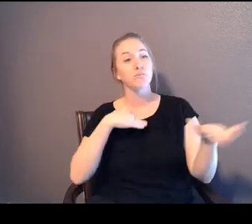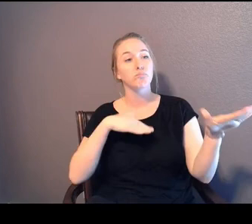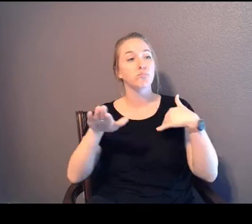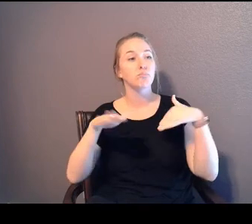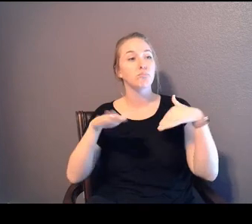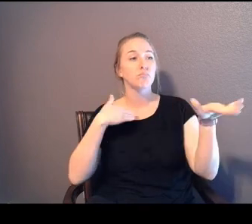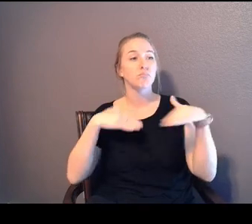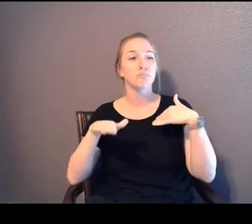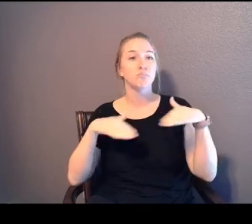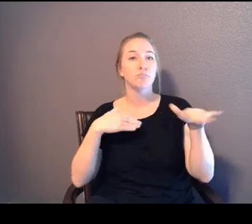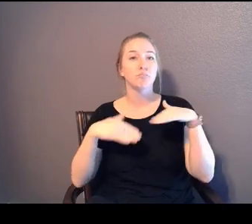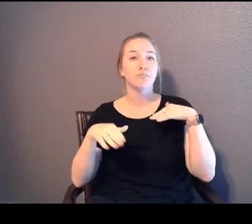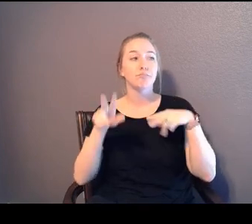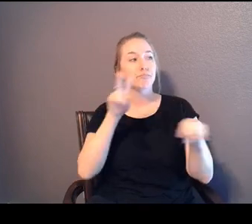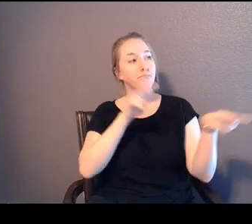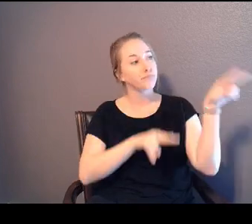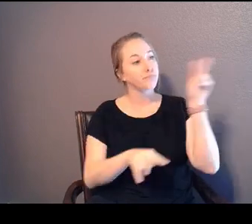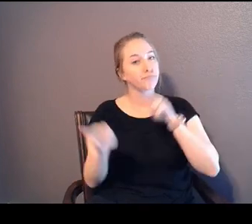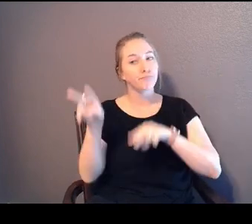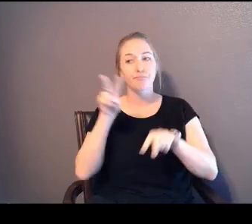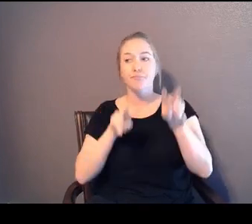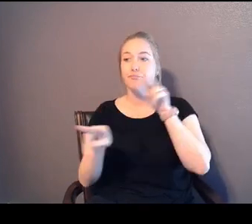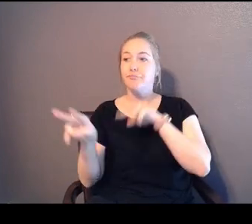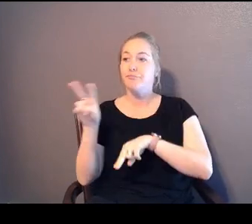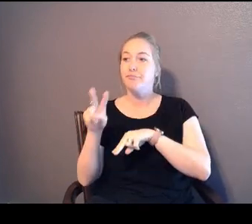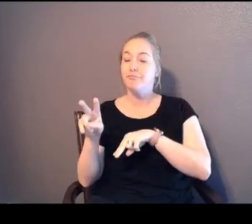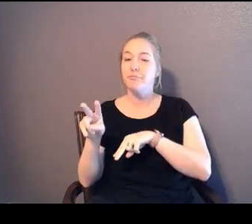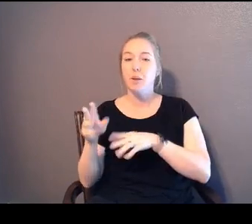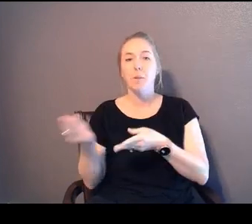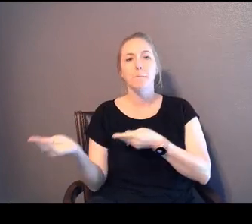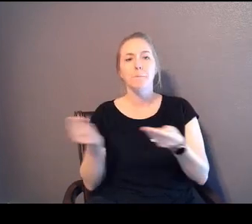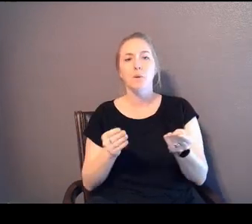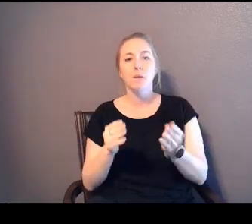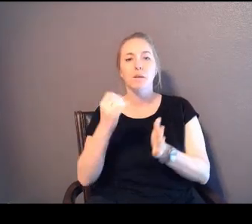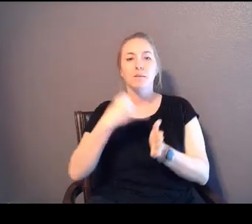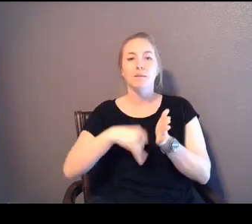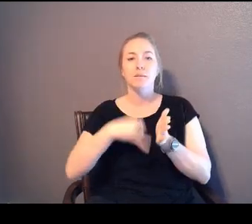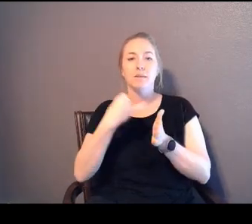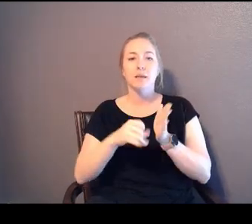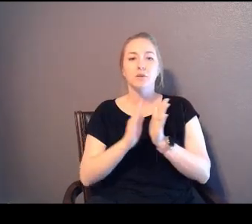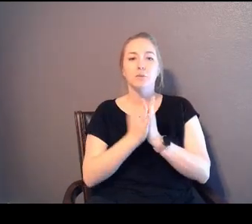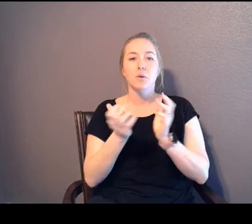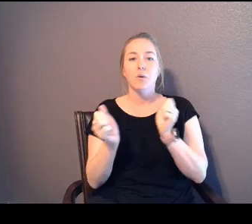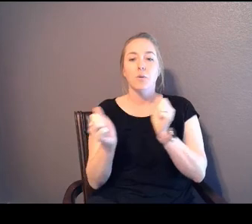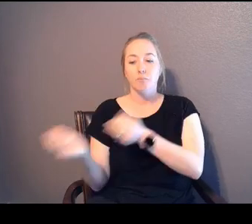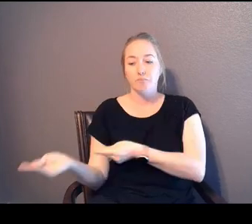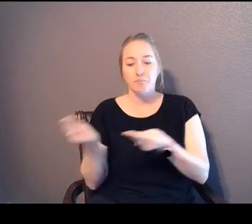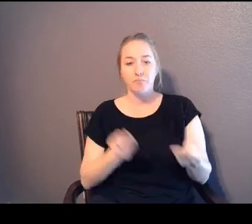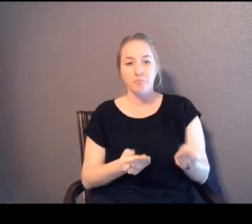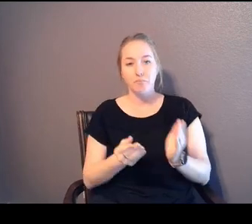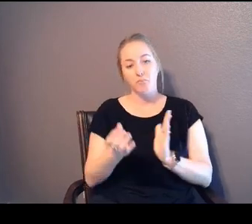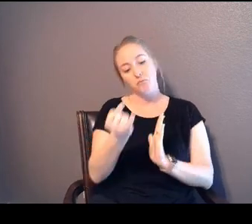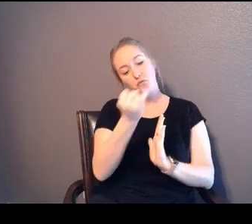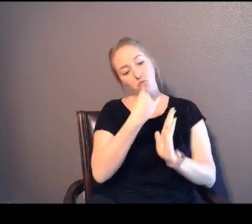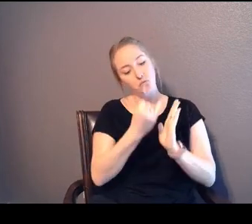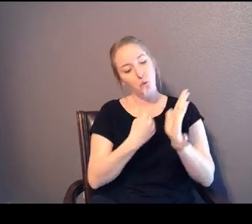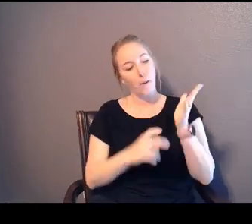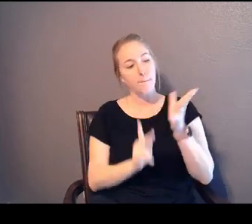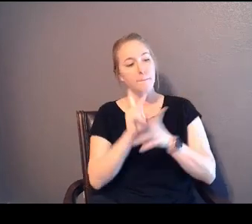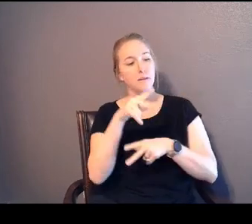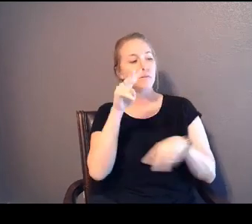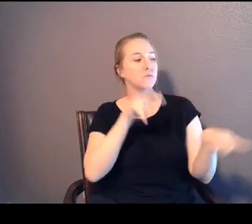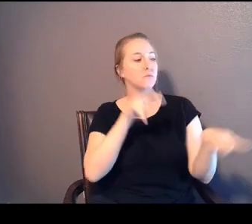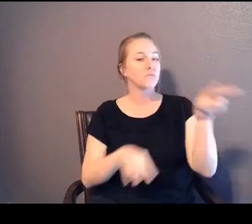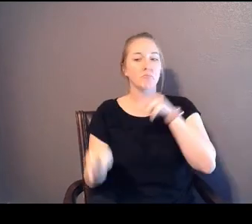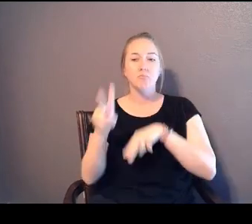and bring your sketchbook with you and draw some plants that you see, and